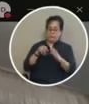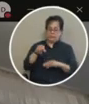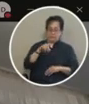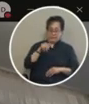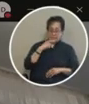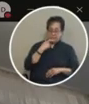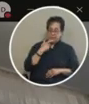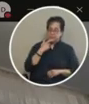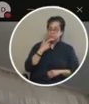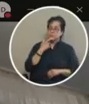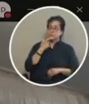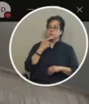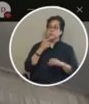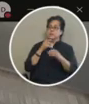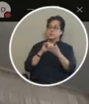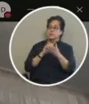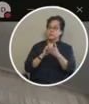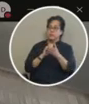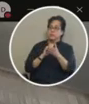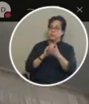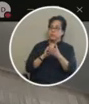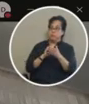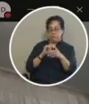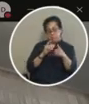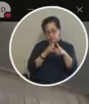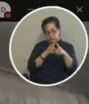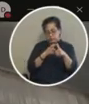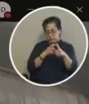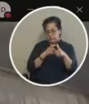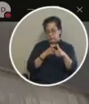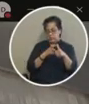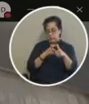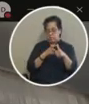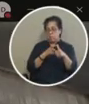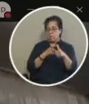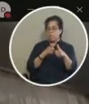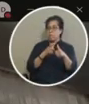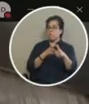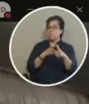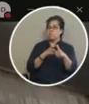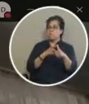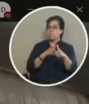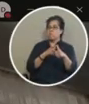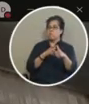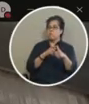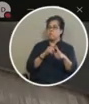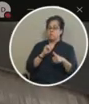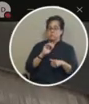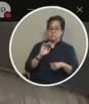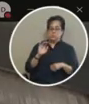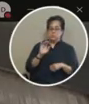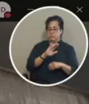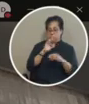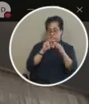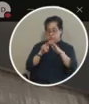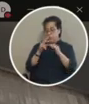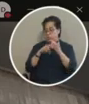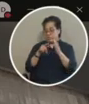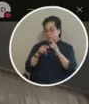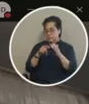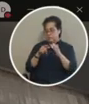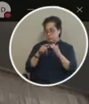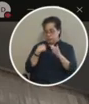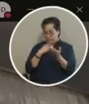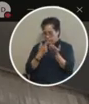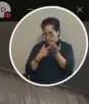tell us is that, first point is that they predict, the ones that we talk to, they